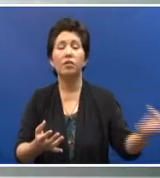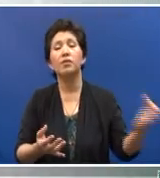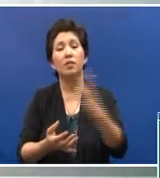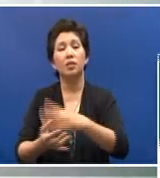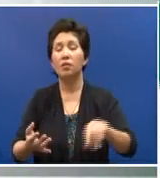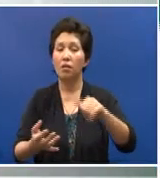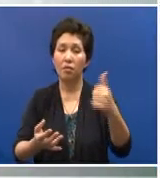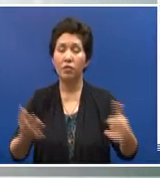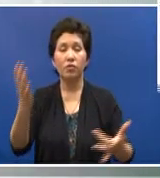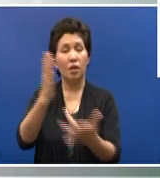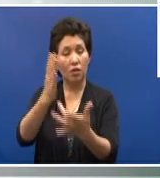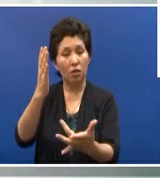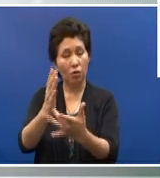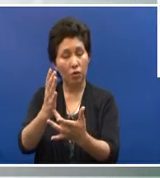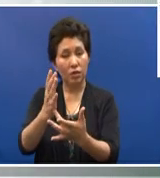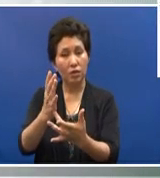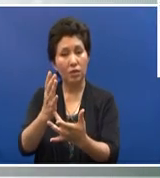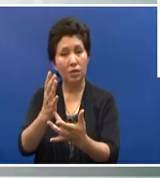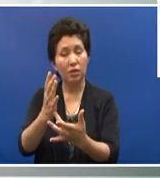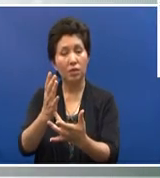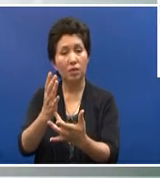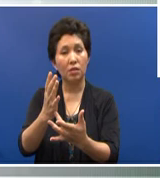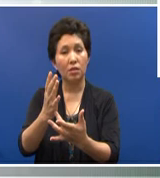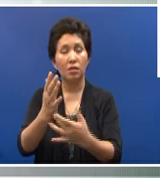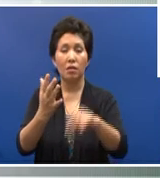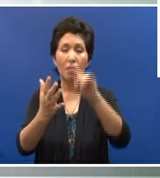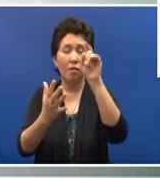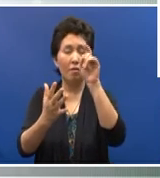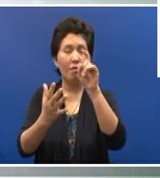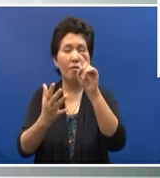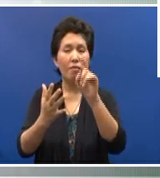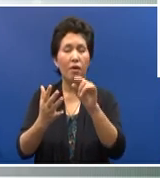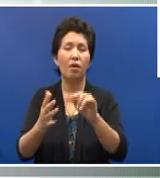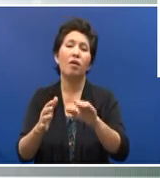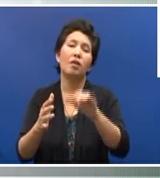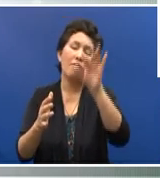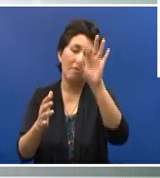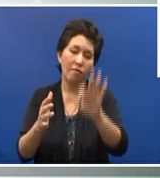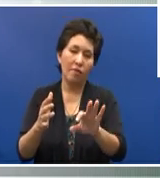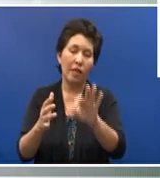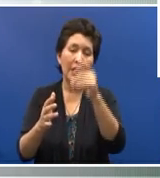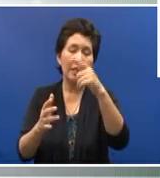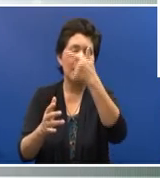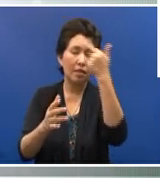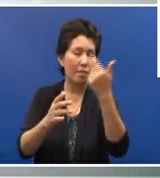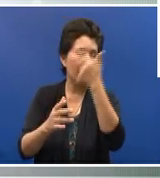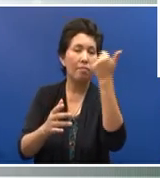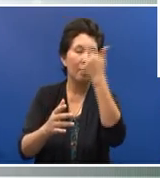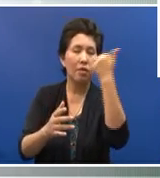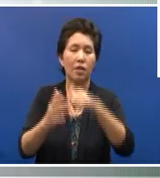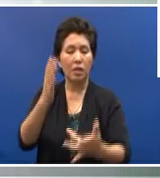Whereas technology, okay, is the types of means in order to accomplish tasks using